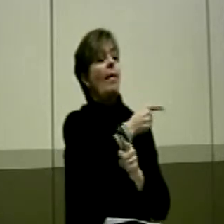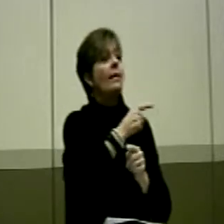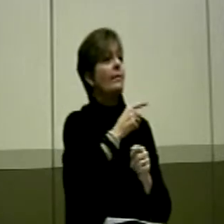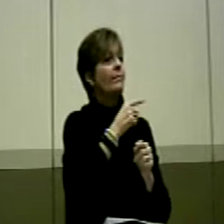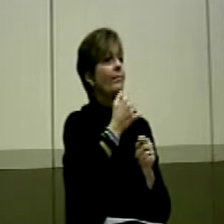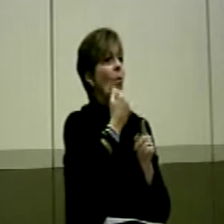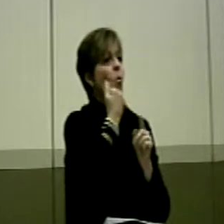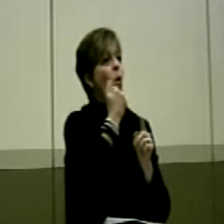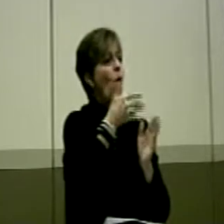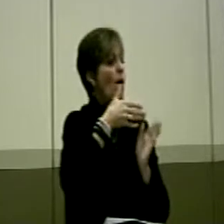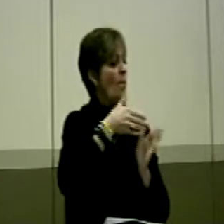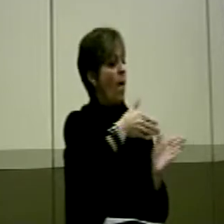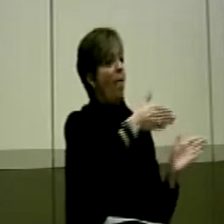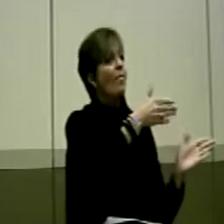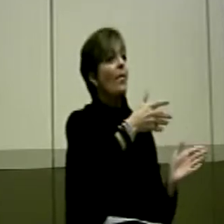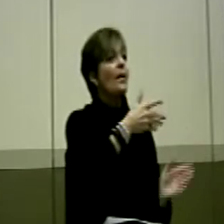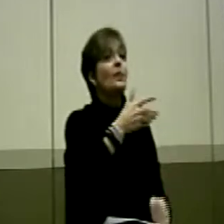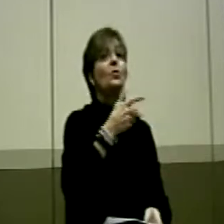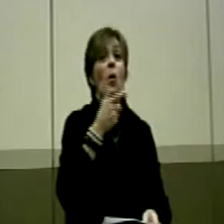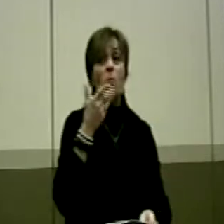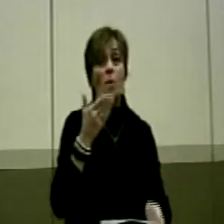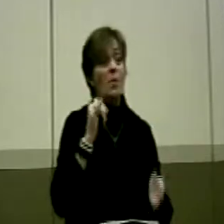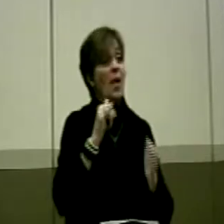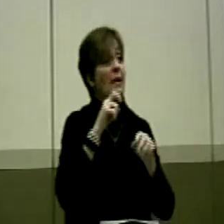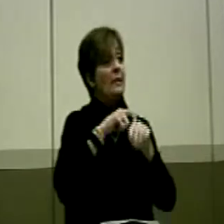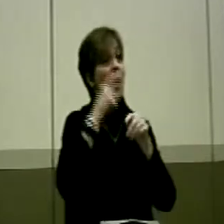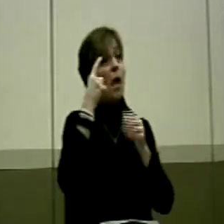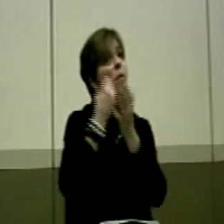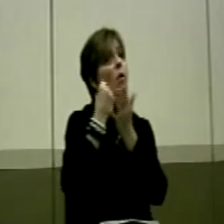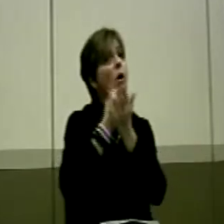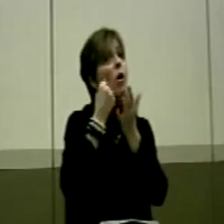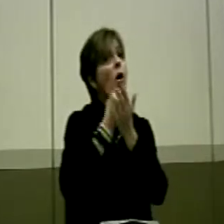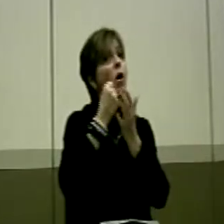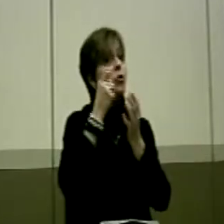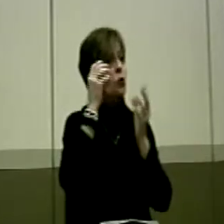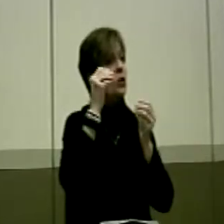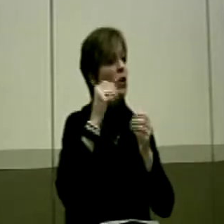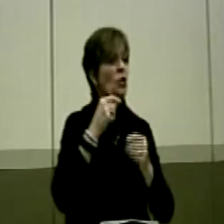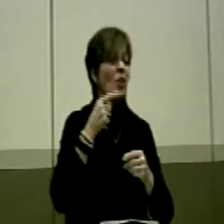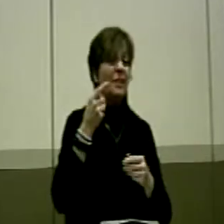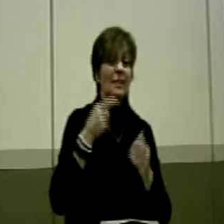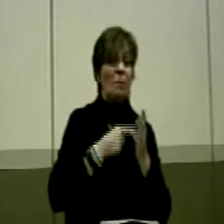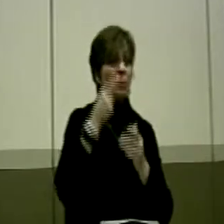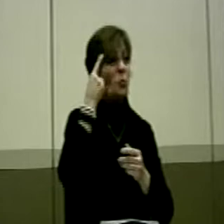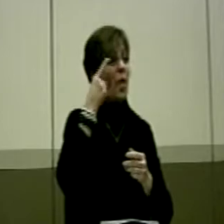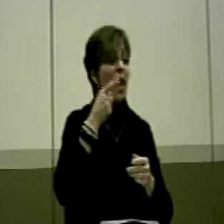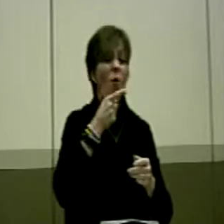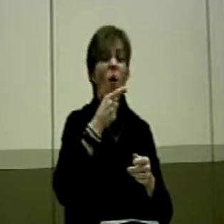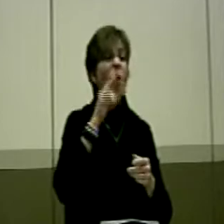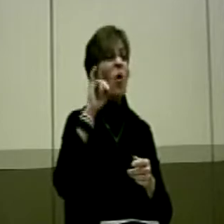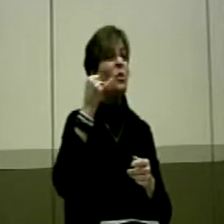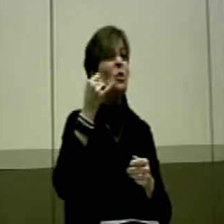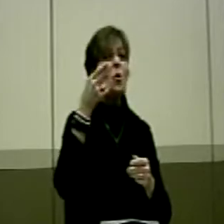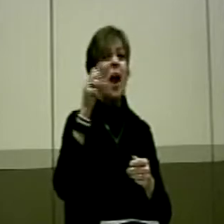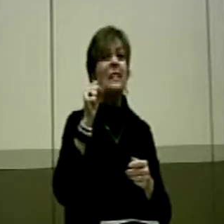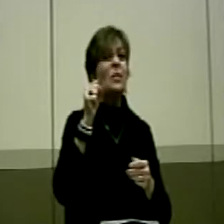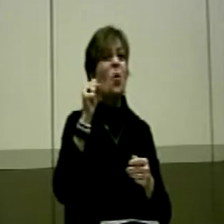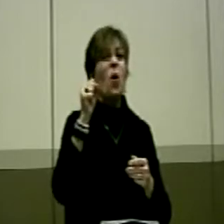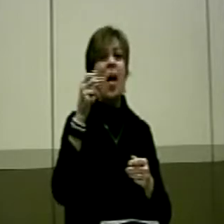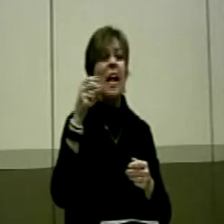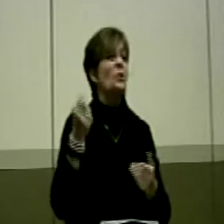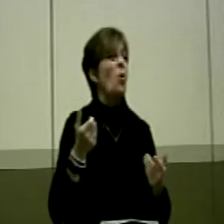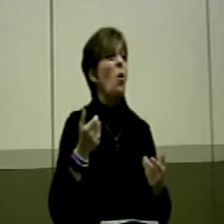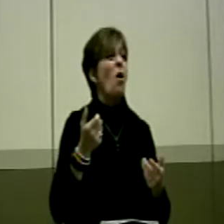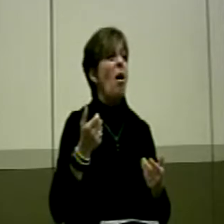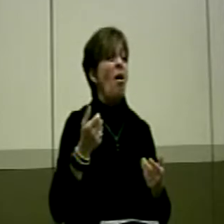Even though you think, I give up, they're already in junior high or high school, it's not too late. Like another kind of a critical period where,